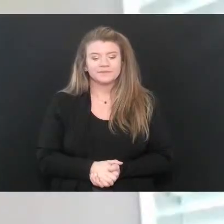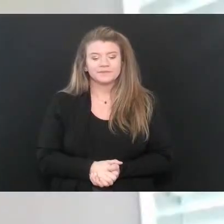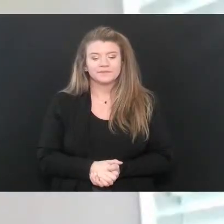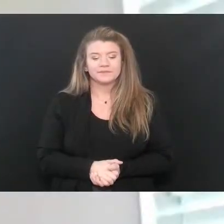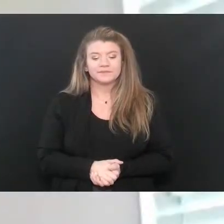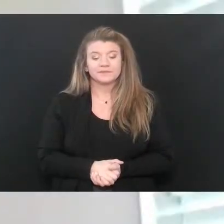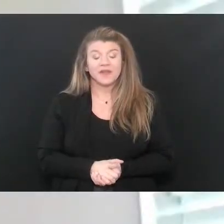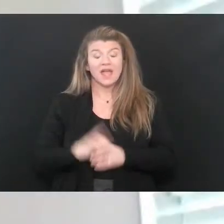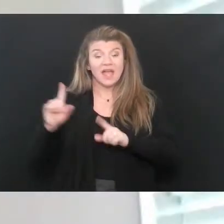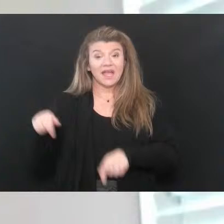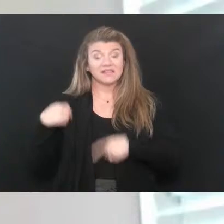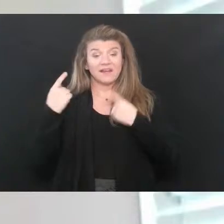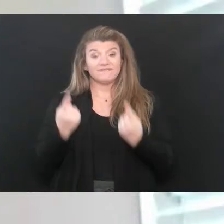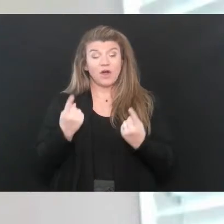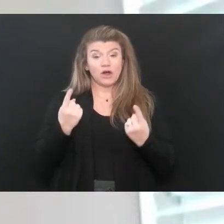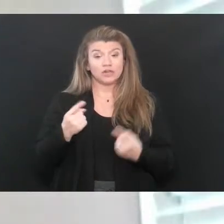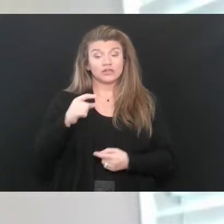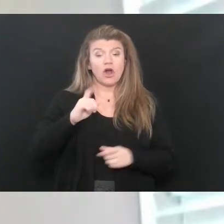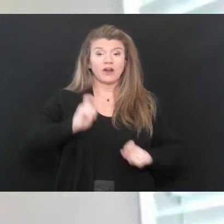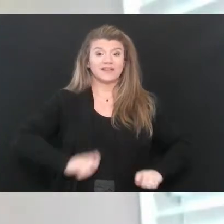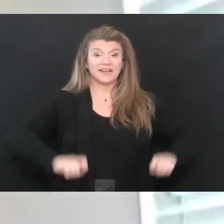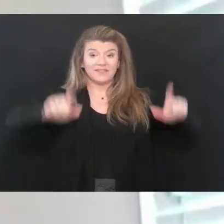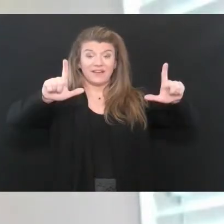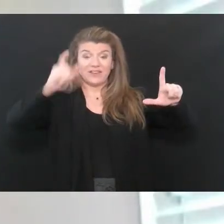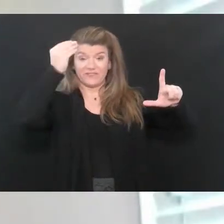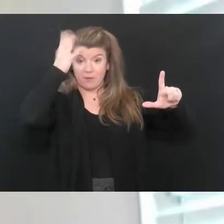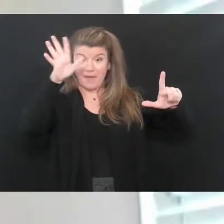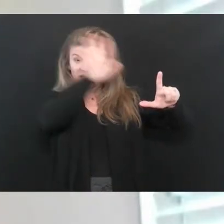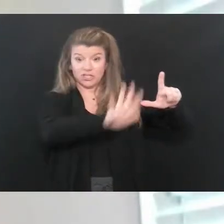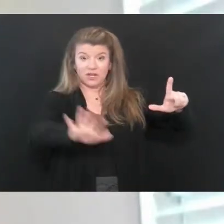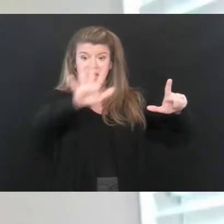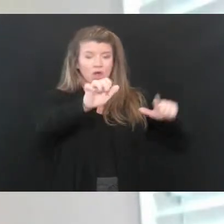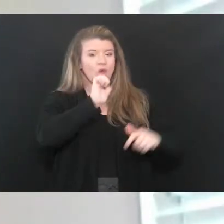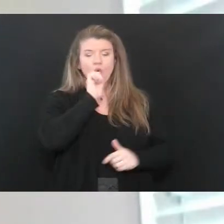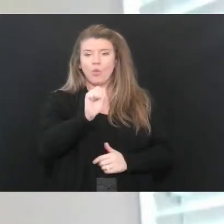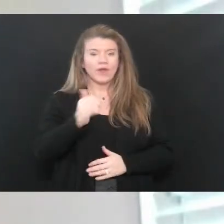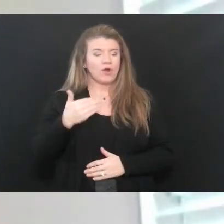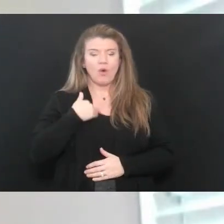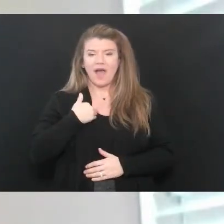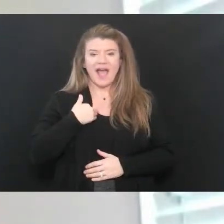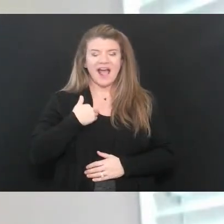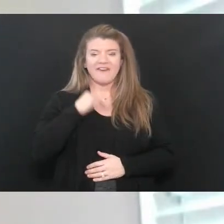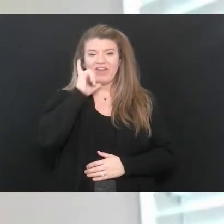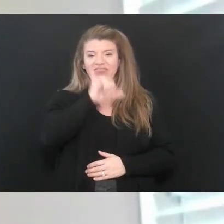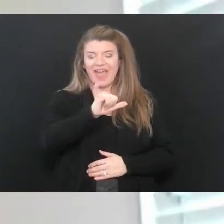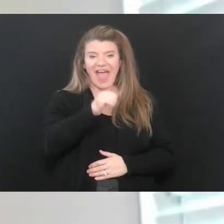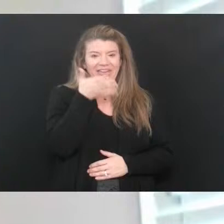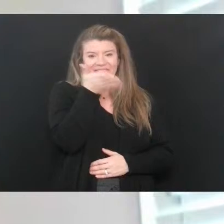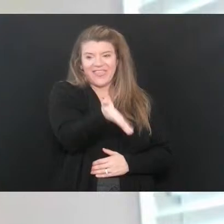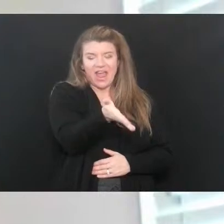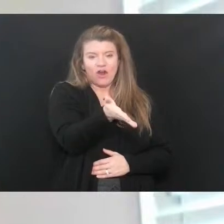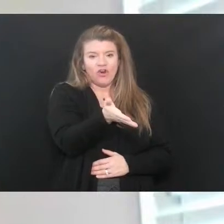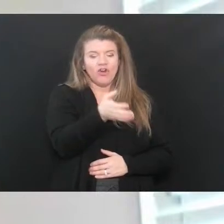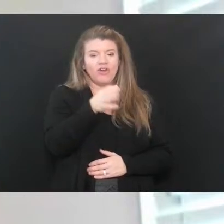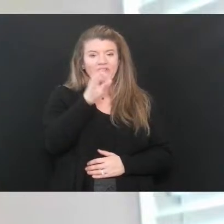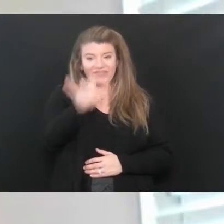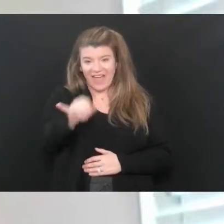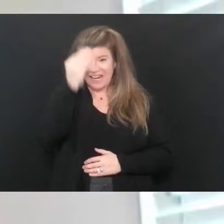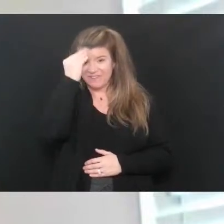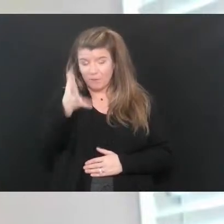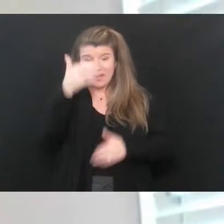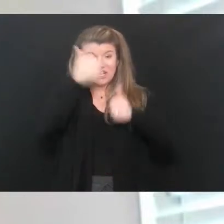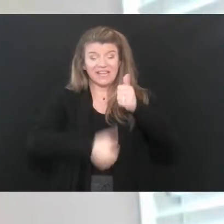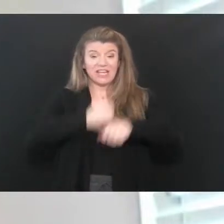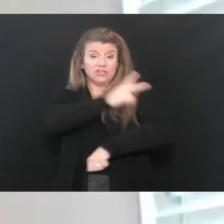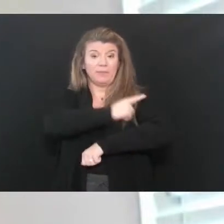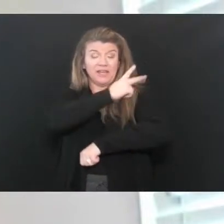Ben, as far as our dashboard information goes, we don't have that collected on that kind of information. Each patient